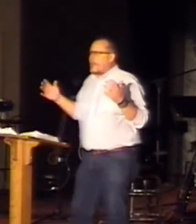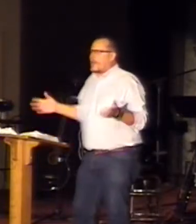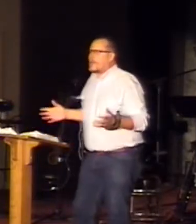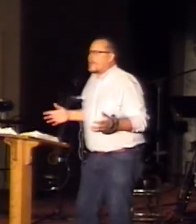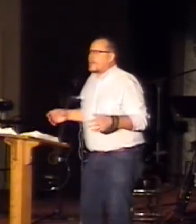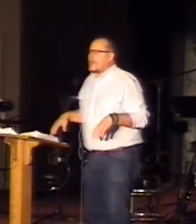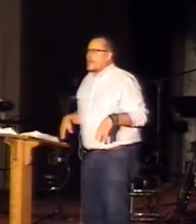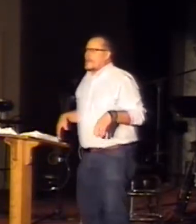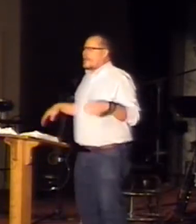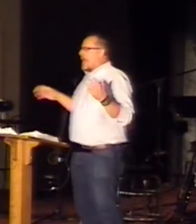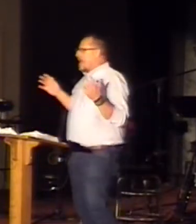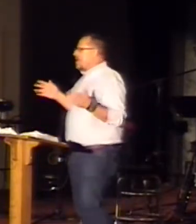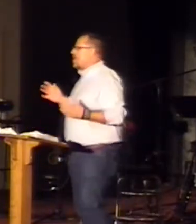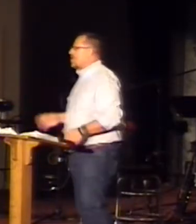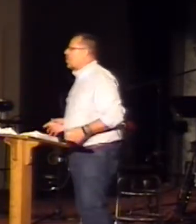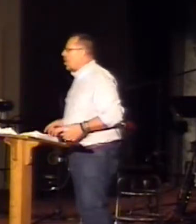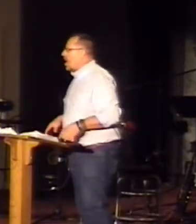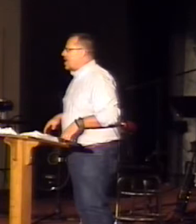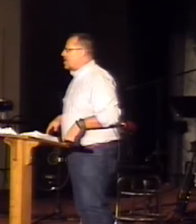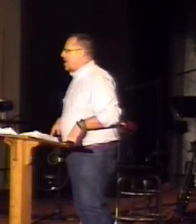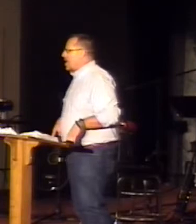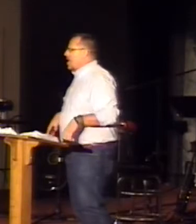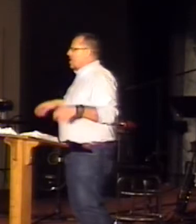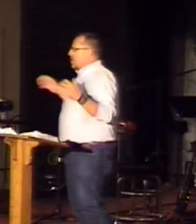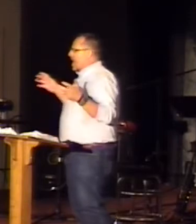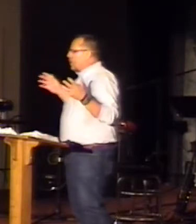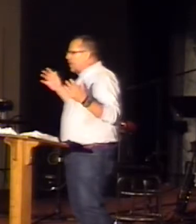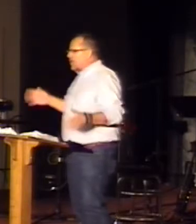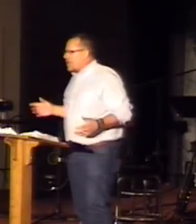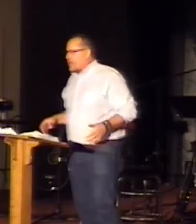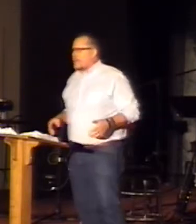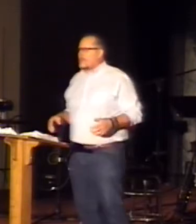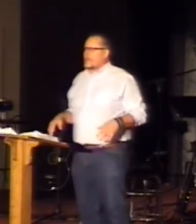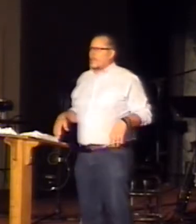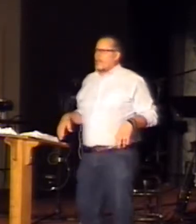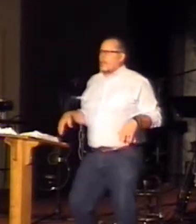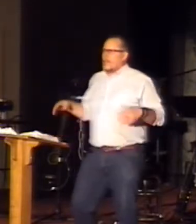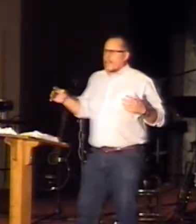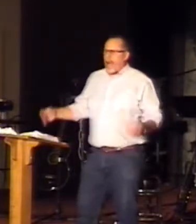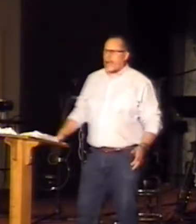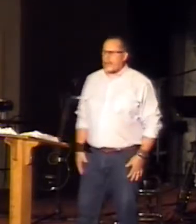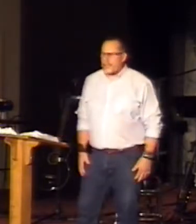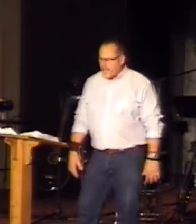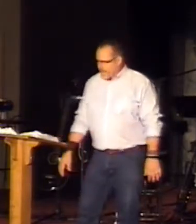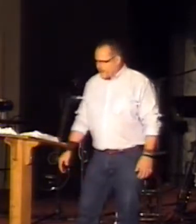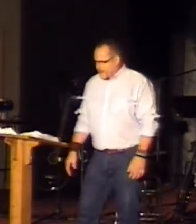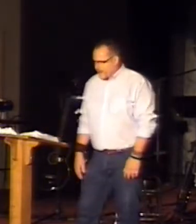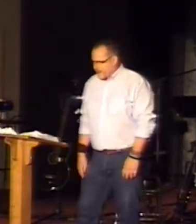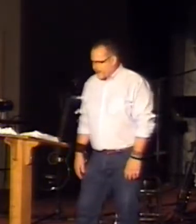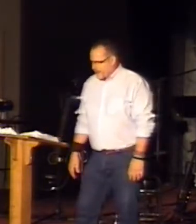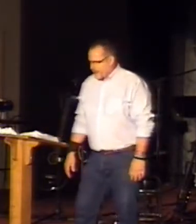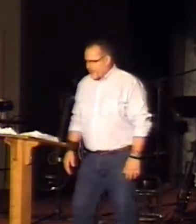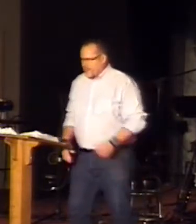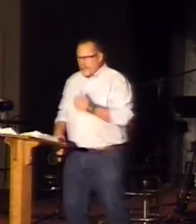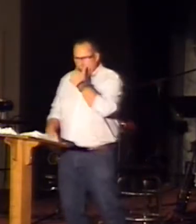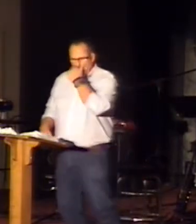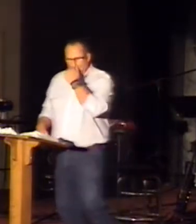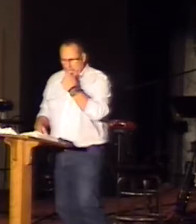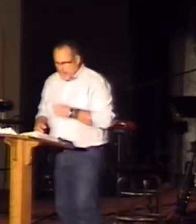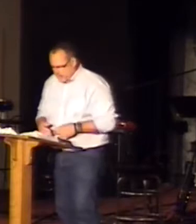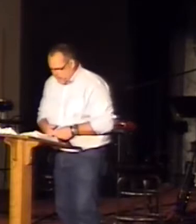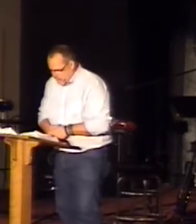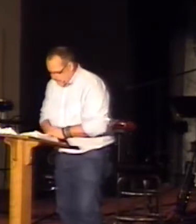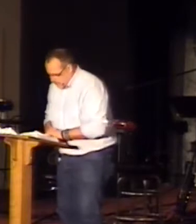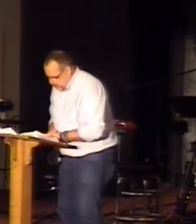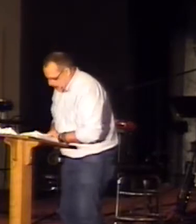God builds, Satan destroys, people choose, God redeems. Listen to these